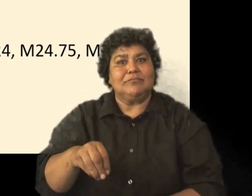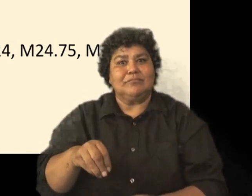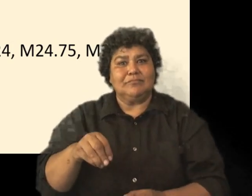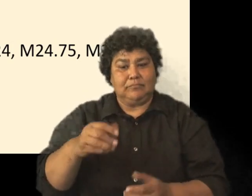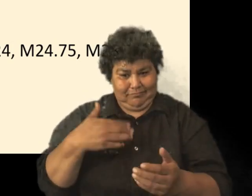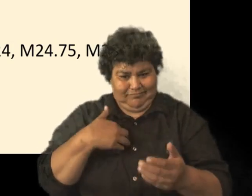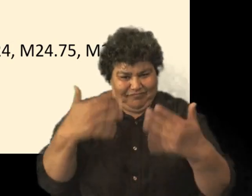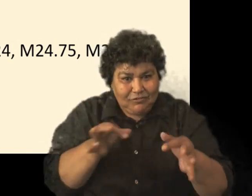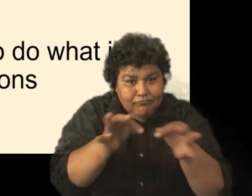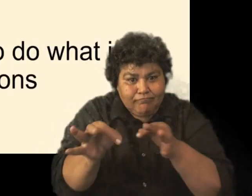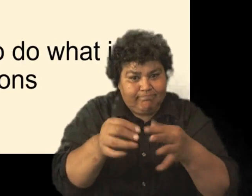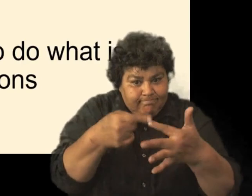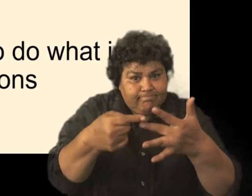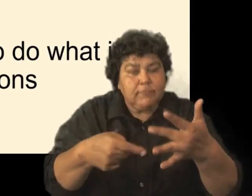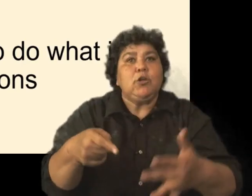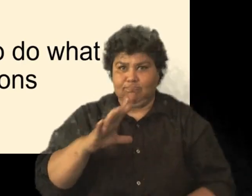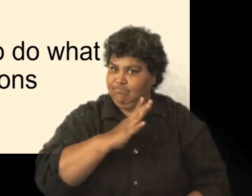features I described.